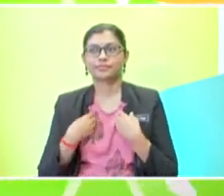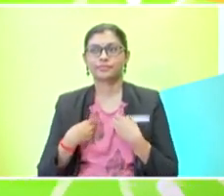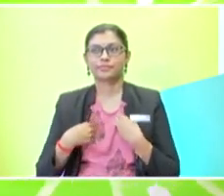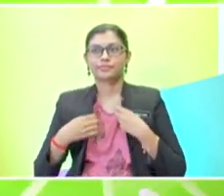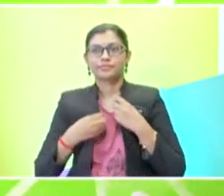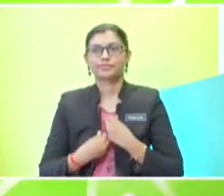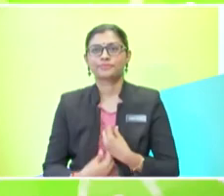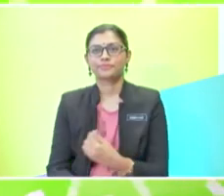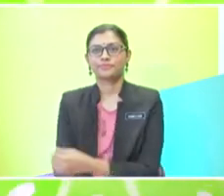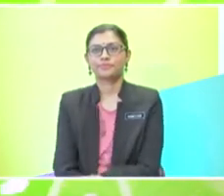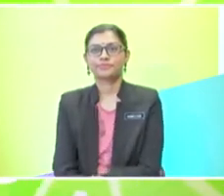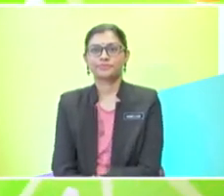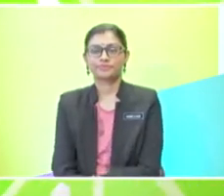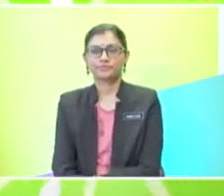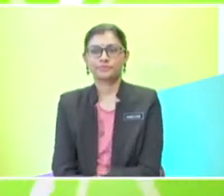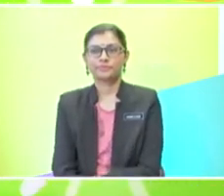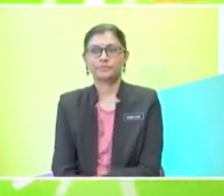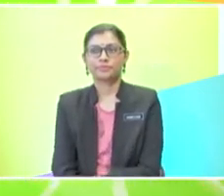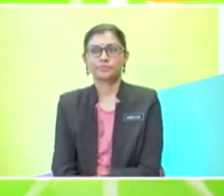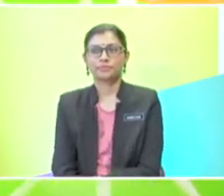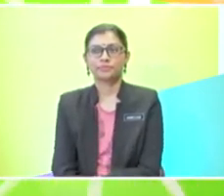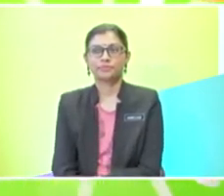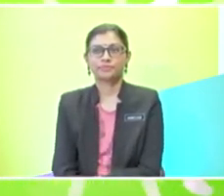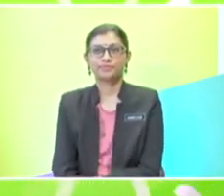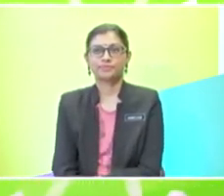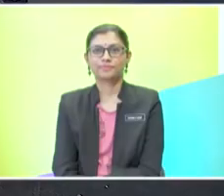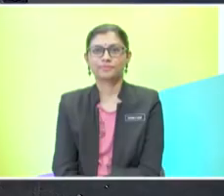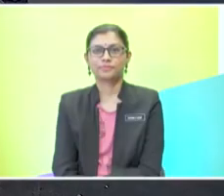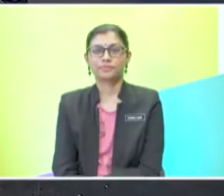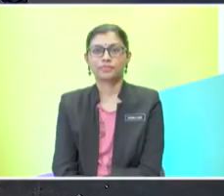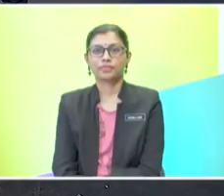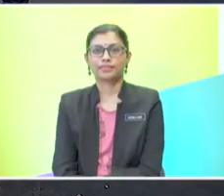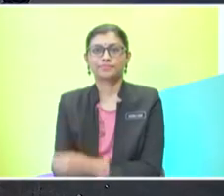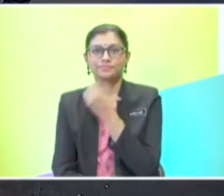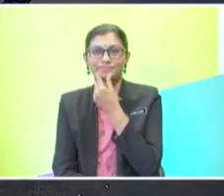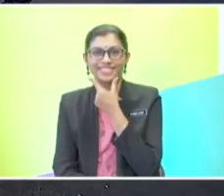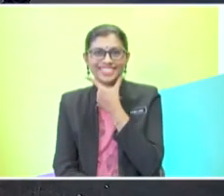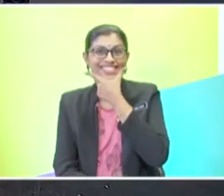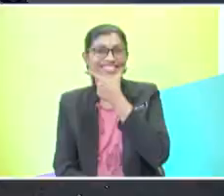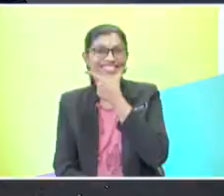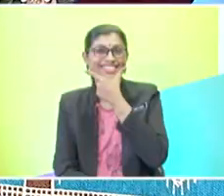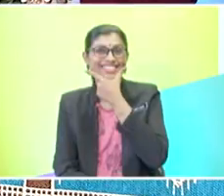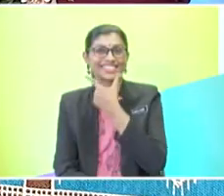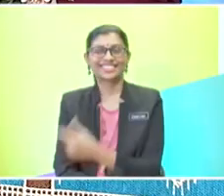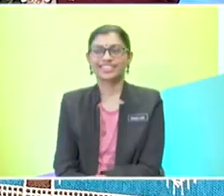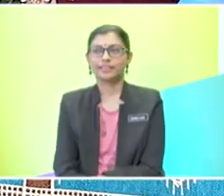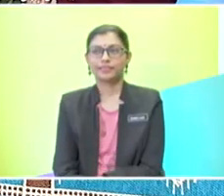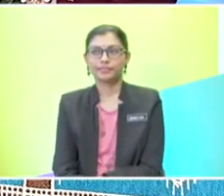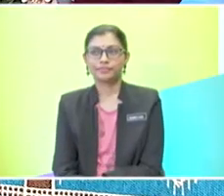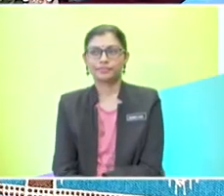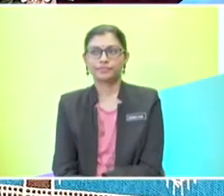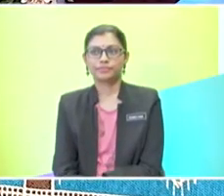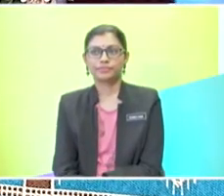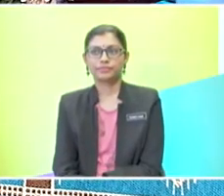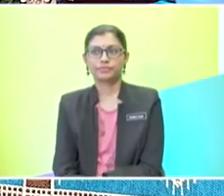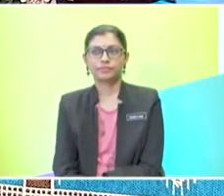shoulders. Ryan, give a tap on your shoulders, Ryan. Yeah. Be proud, smile, okay? And Mr. Warren, while I stick these, maybe you could